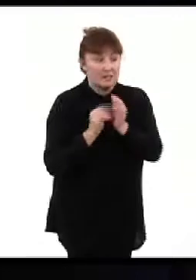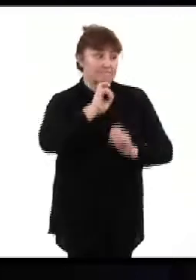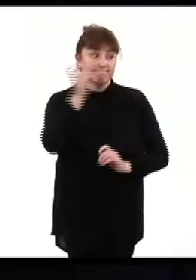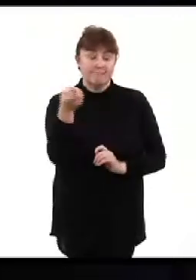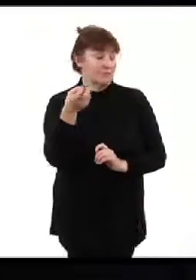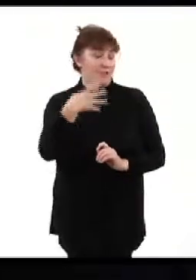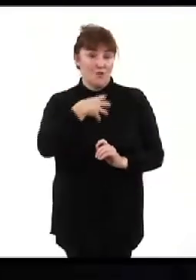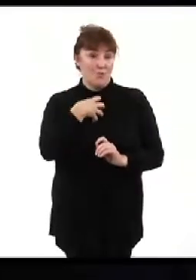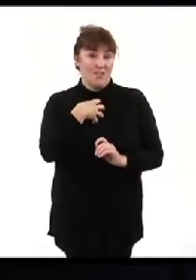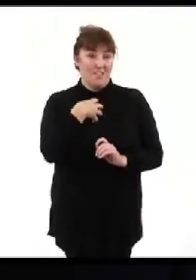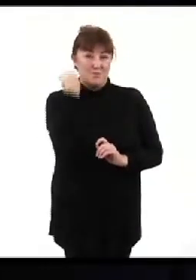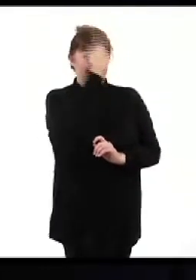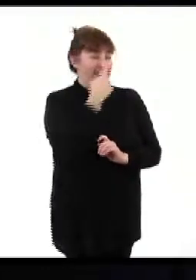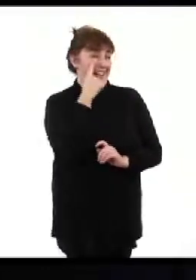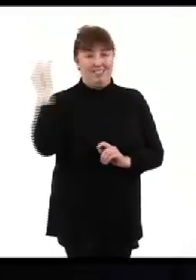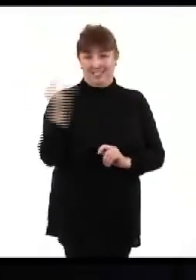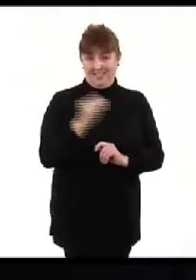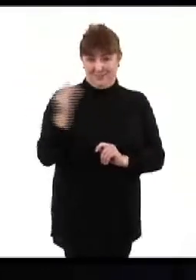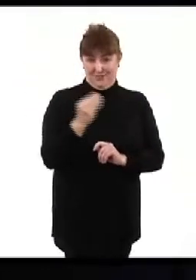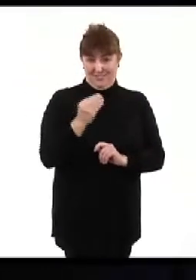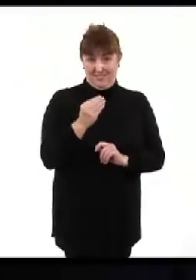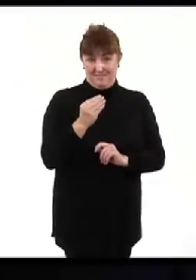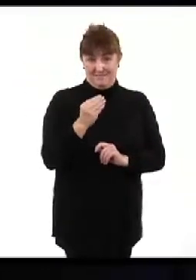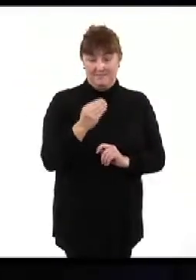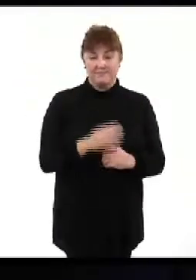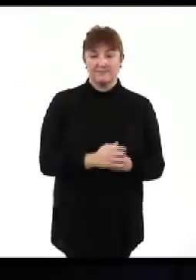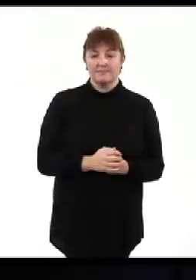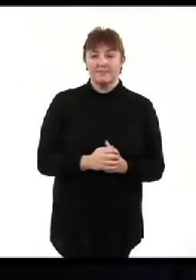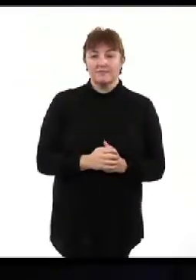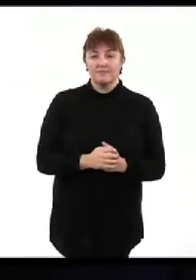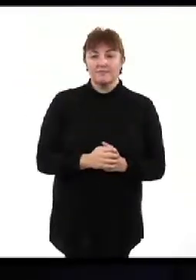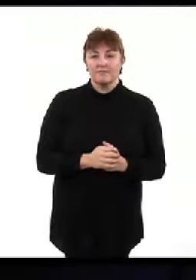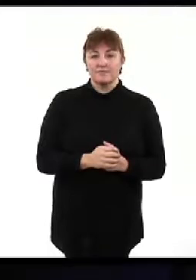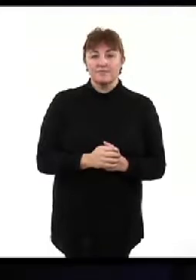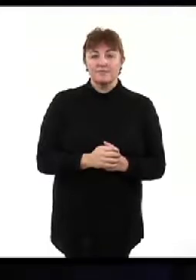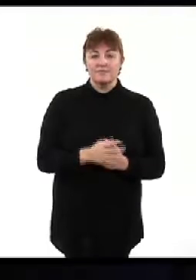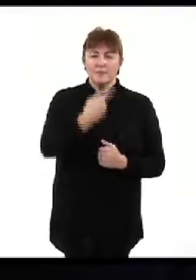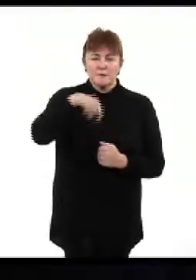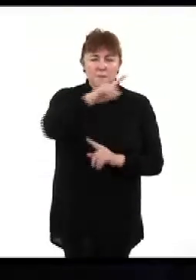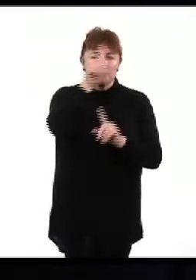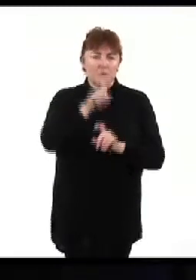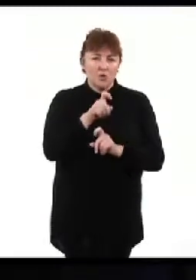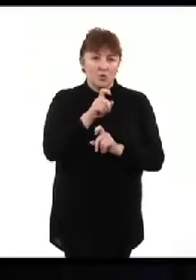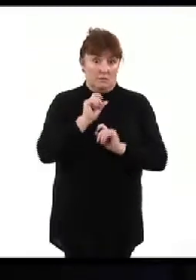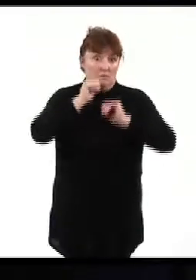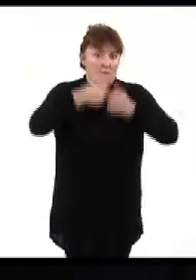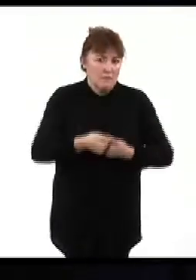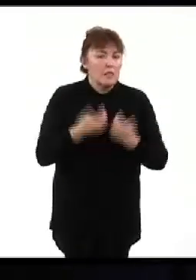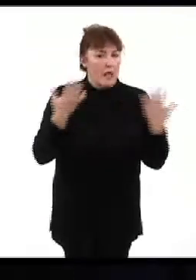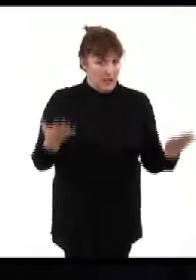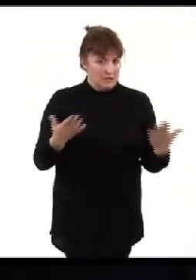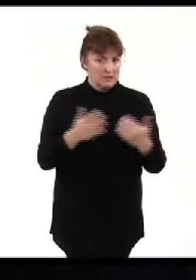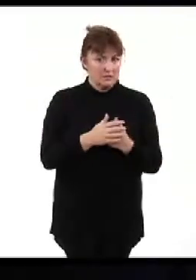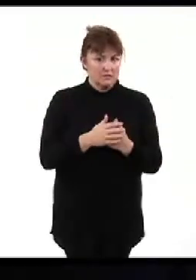because these are unfamiliar faces. Okay, so our basic question was to look to see whether the